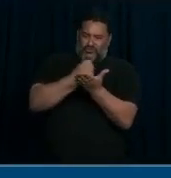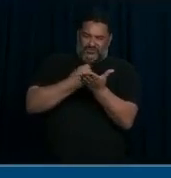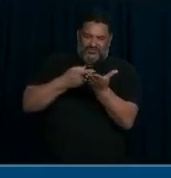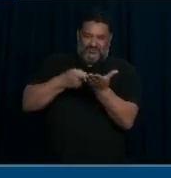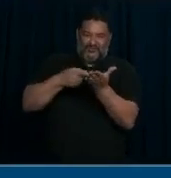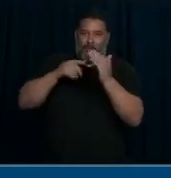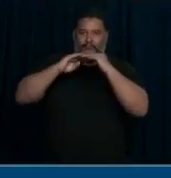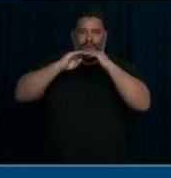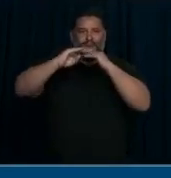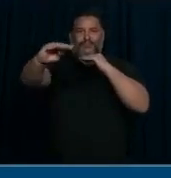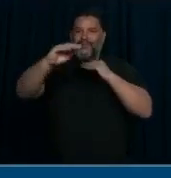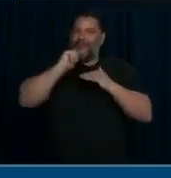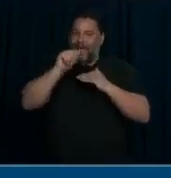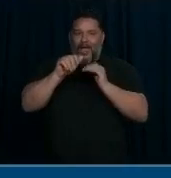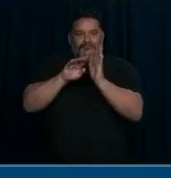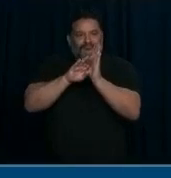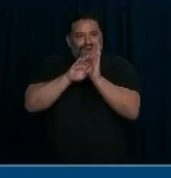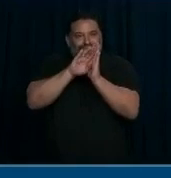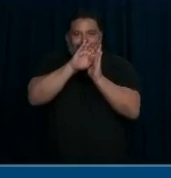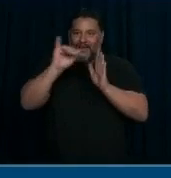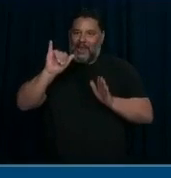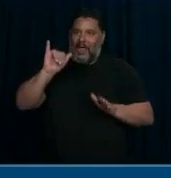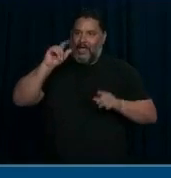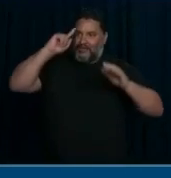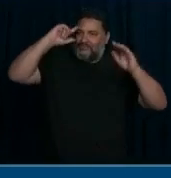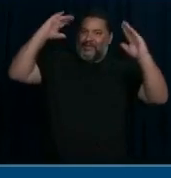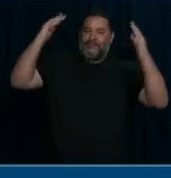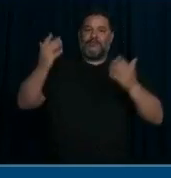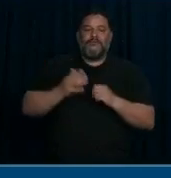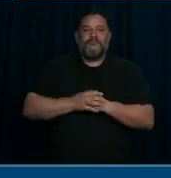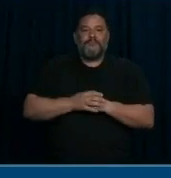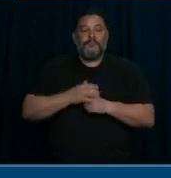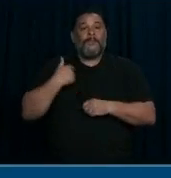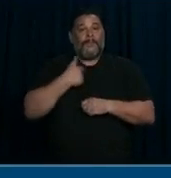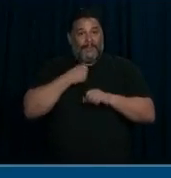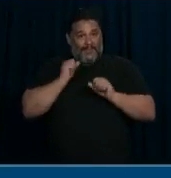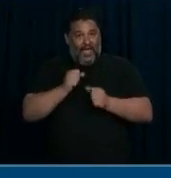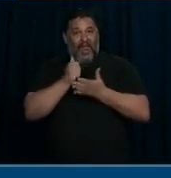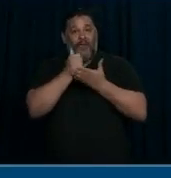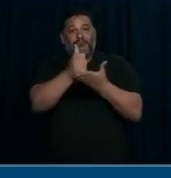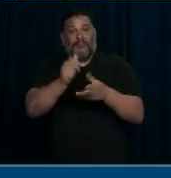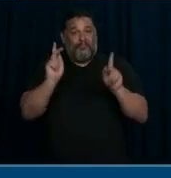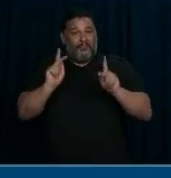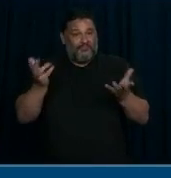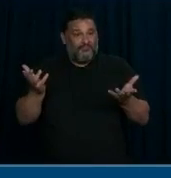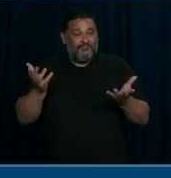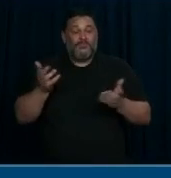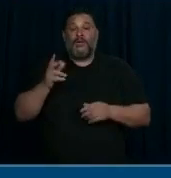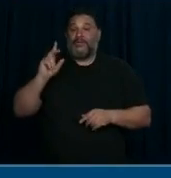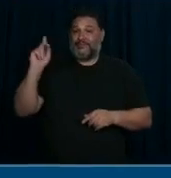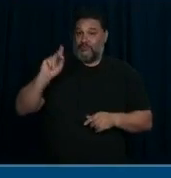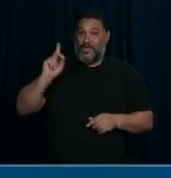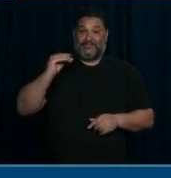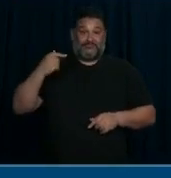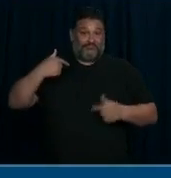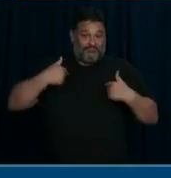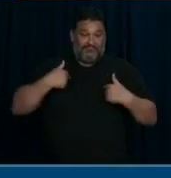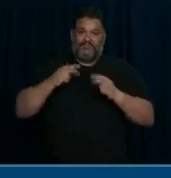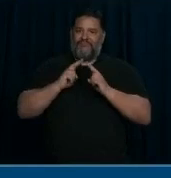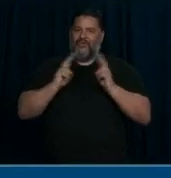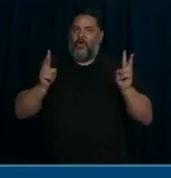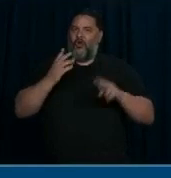risen to the level that they've expected. And we can help people with that. Democrats, and I am very good on that